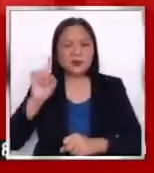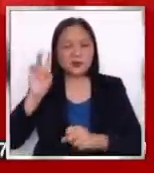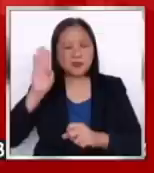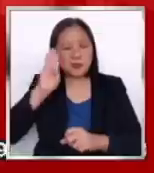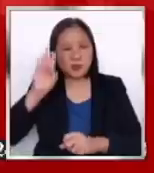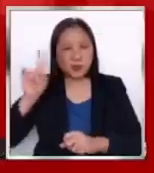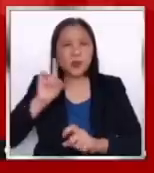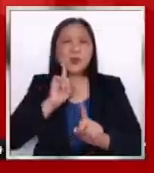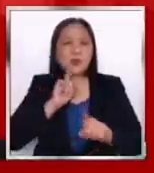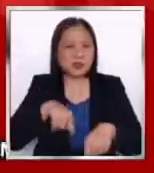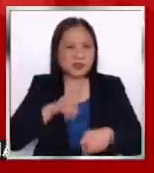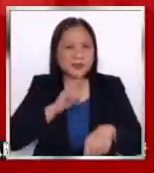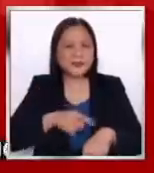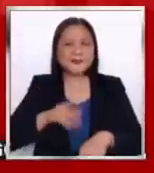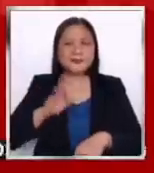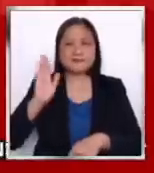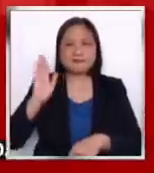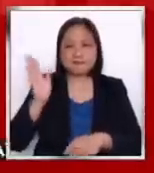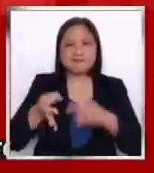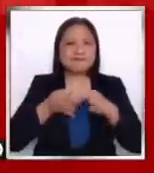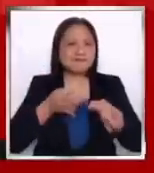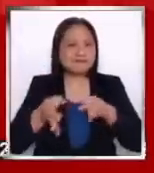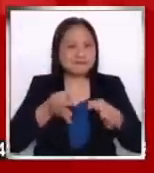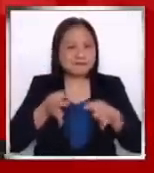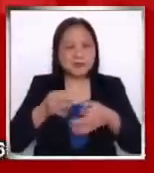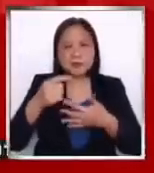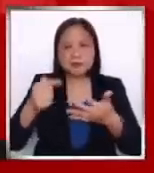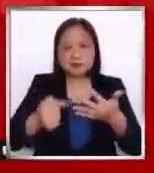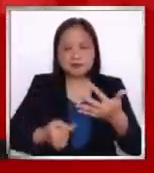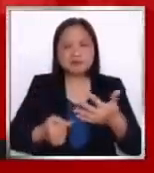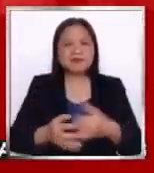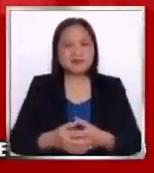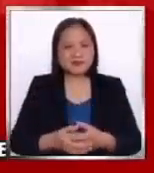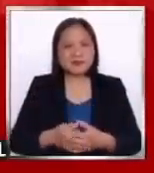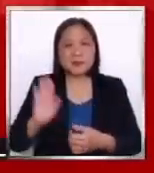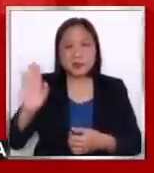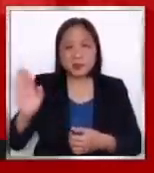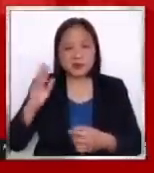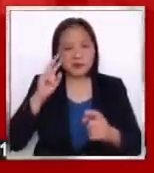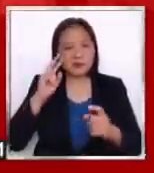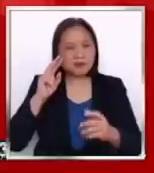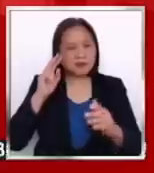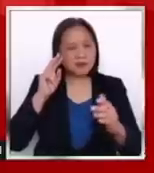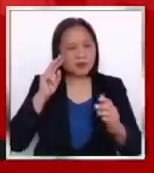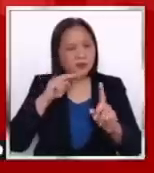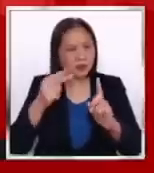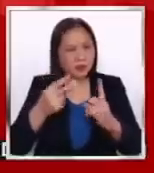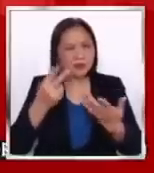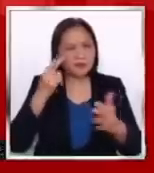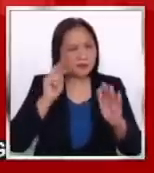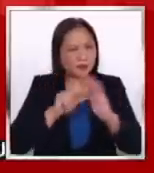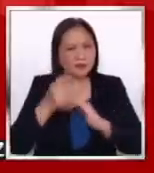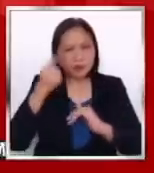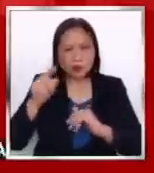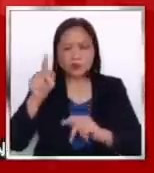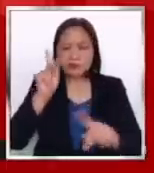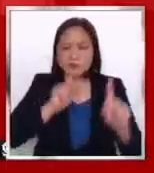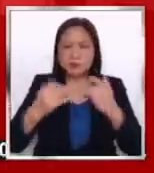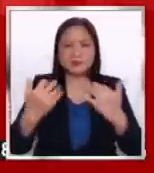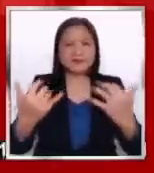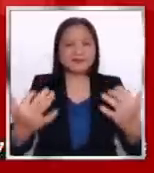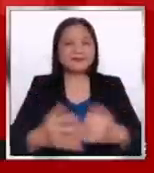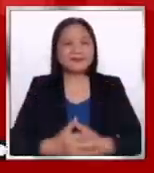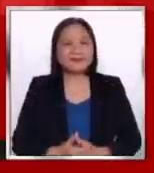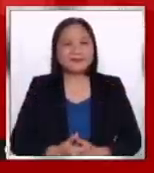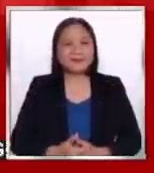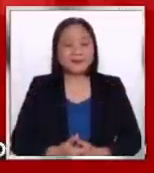and explain or elaborate his vision, the direction of the country to the people. Mm-hmm. Attorney Rodriguez, sa